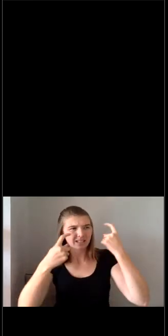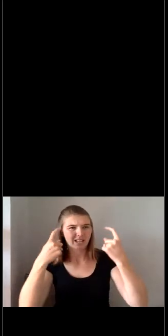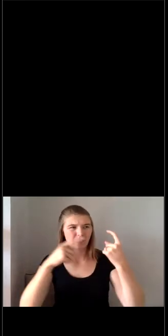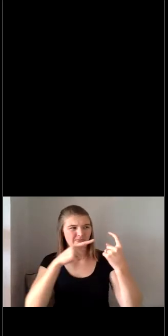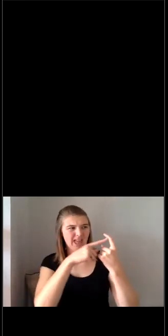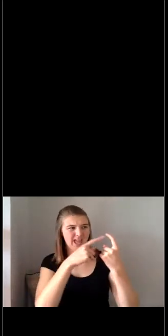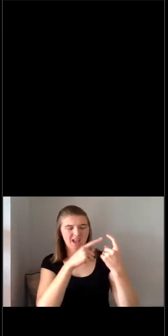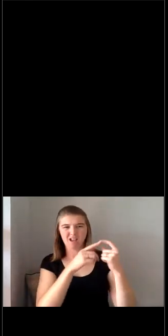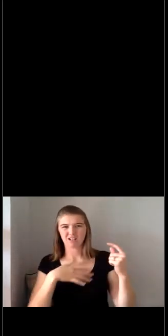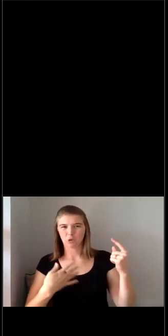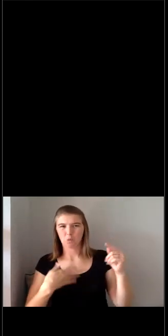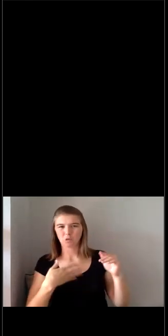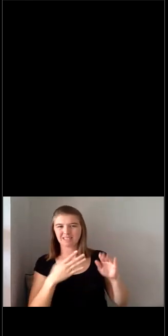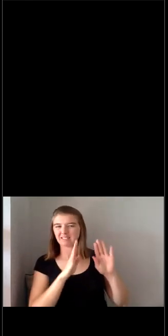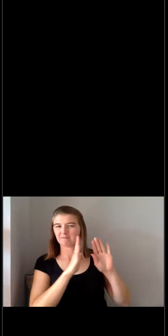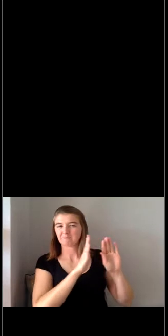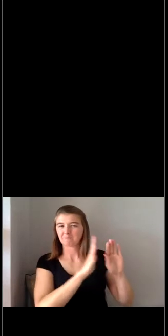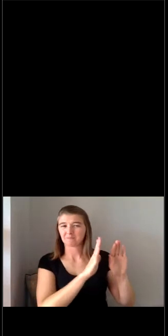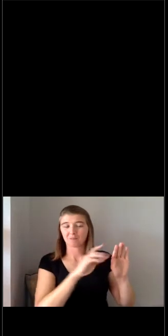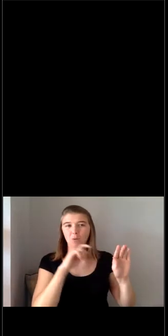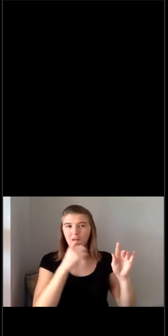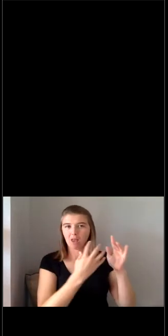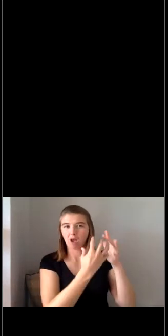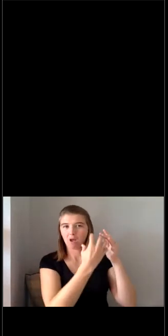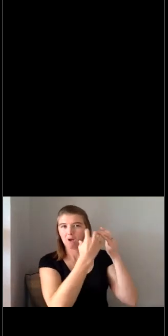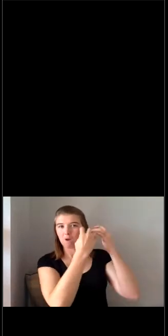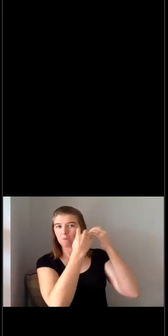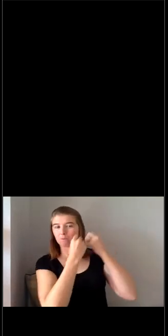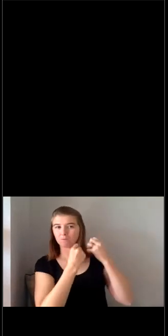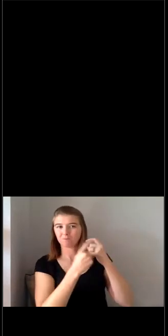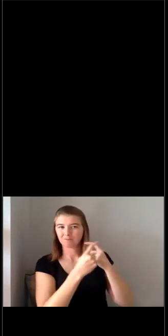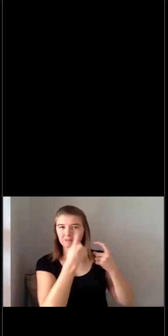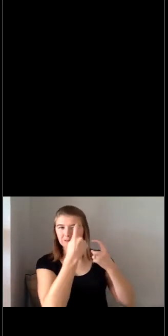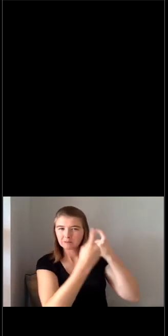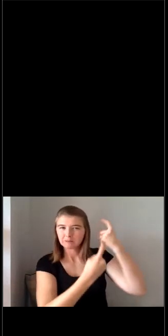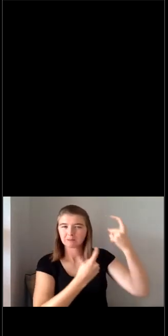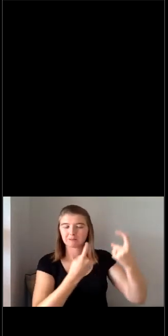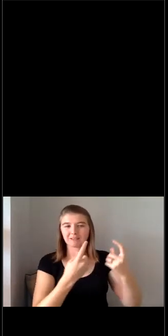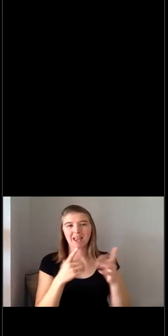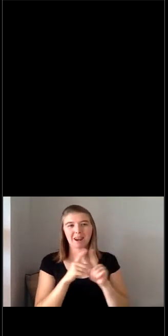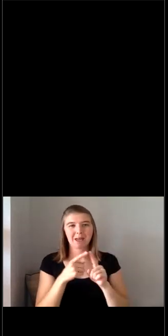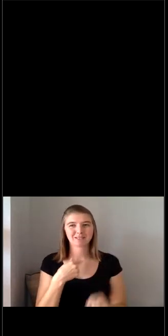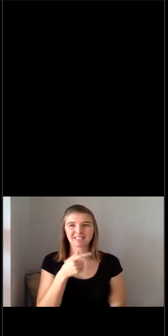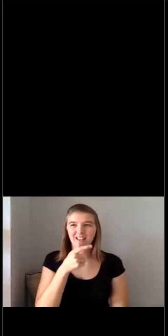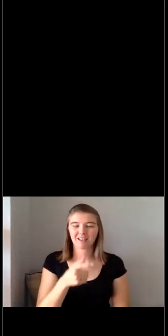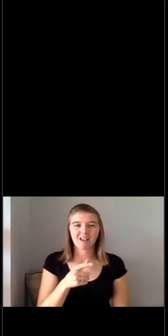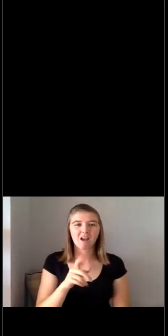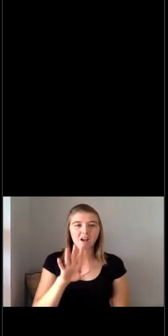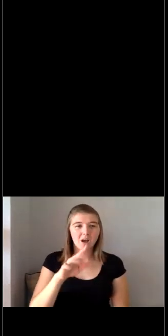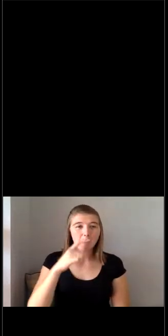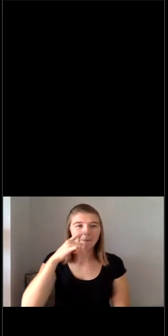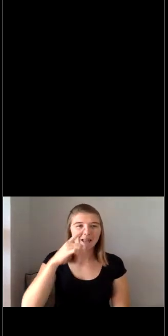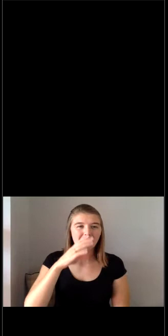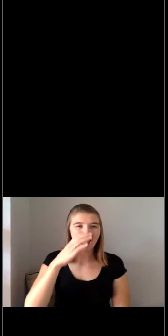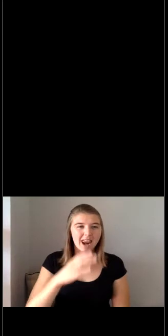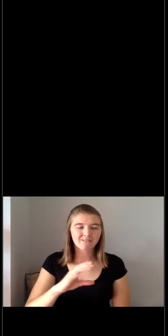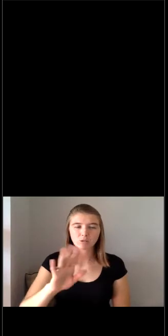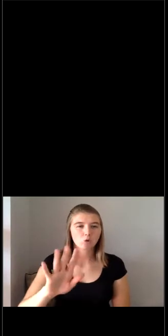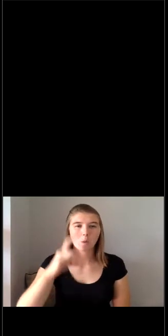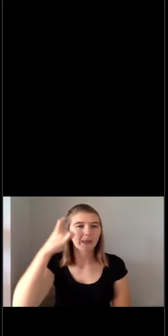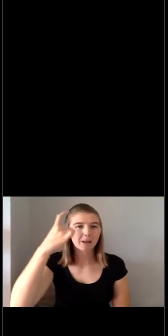demoralizing things in the world. It's like me saying, please, whatever you do, don't think of a pink elephant right now. You know, our brain can't help itself. So what we're learning